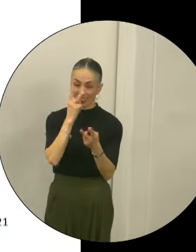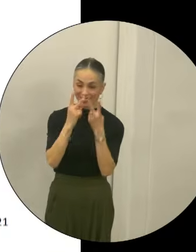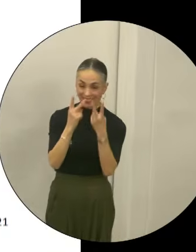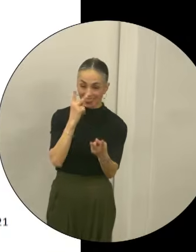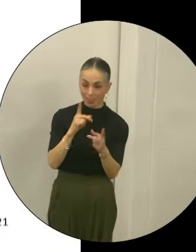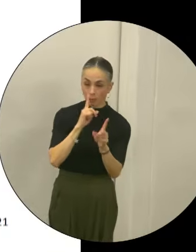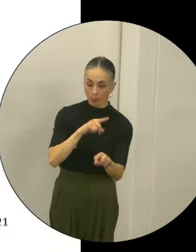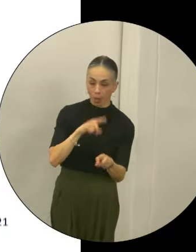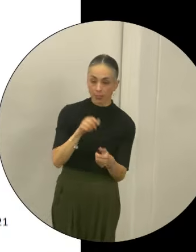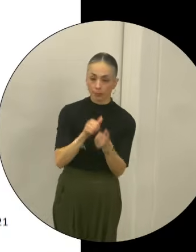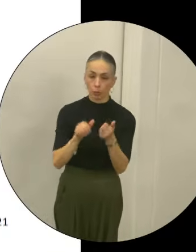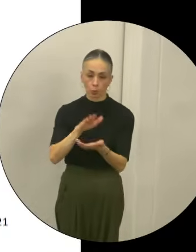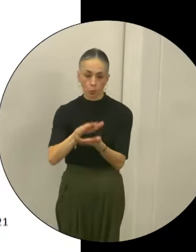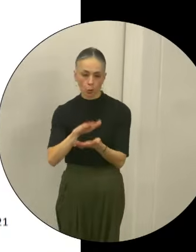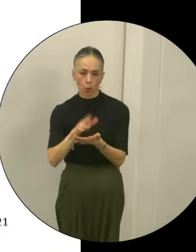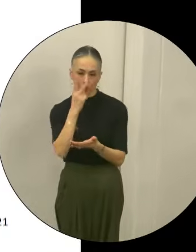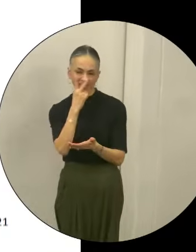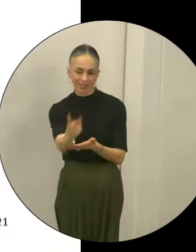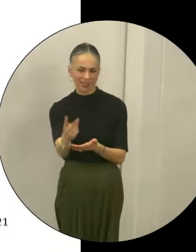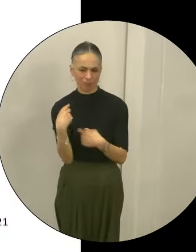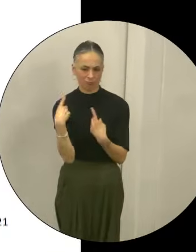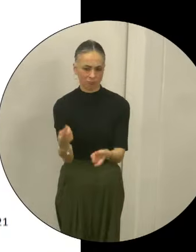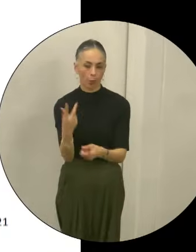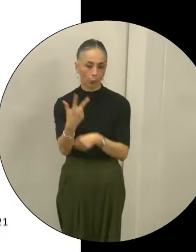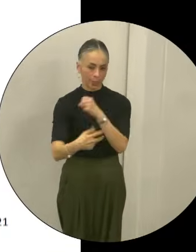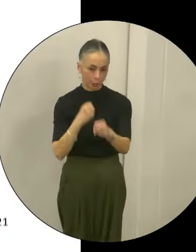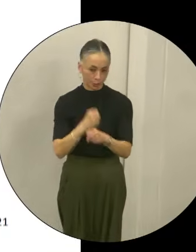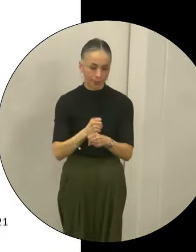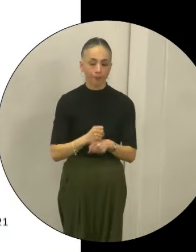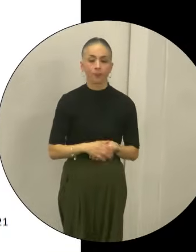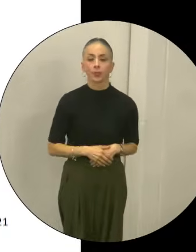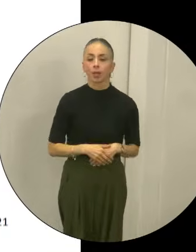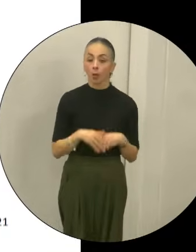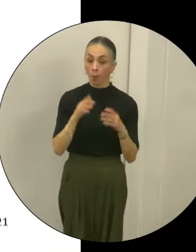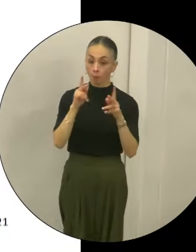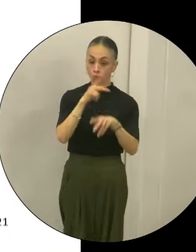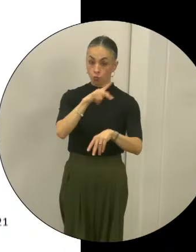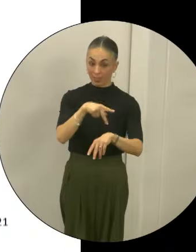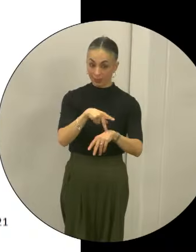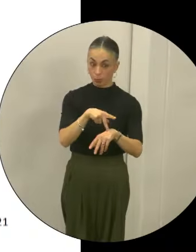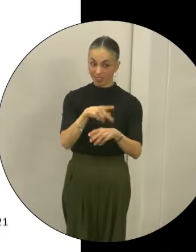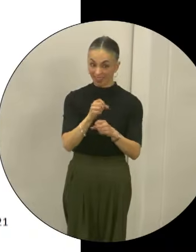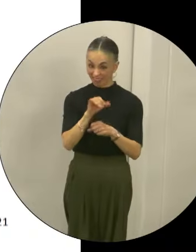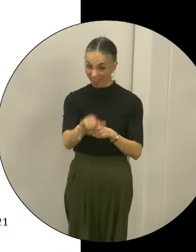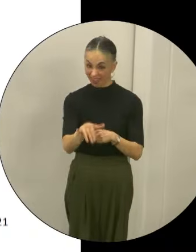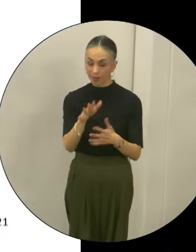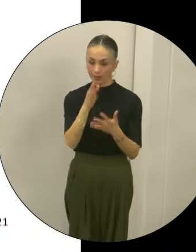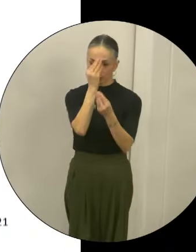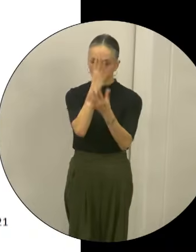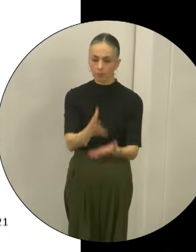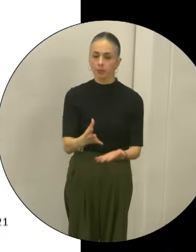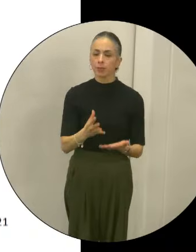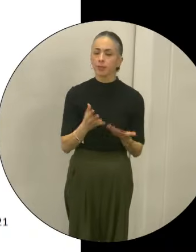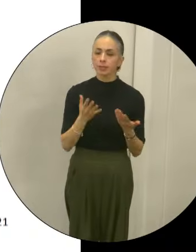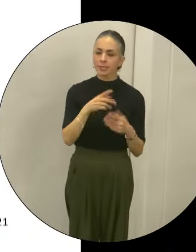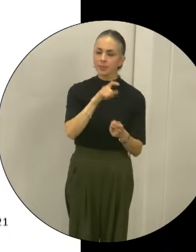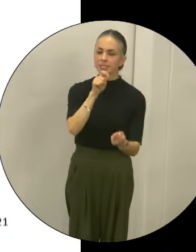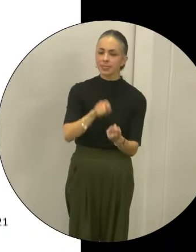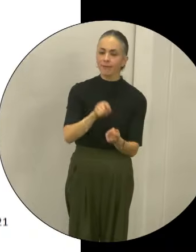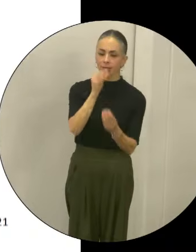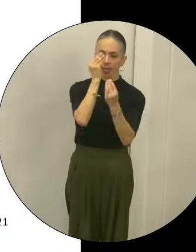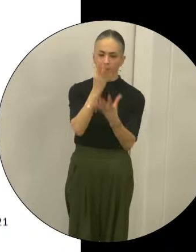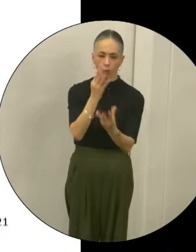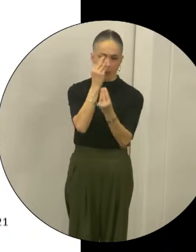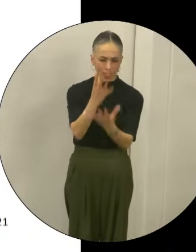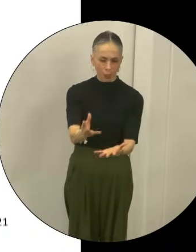per school, and you'll actually see it for the last 3 years as well. So when the principals get that, they get their specific